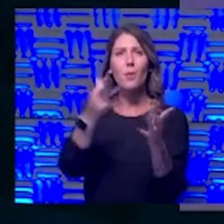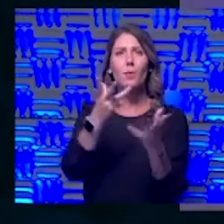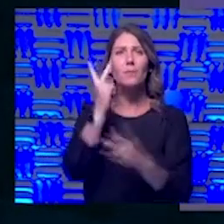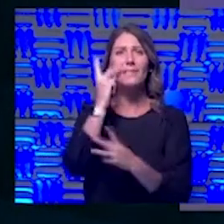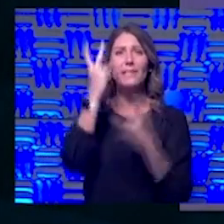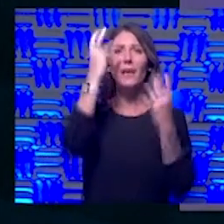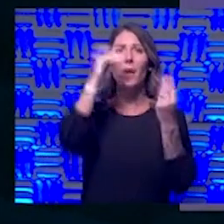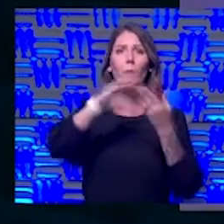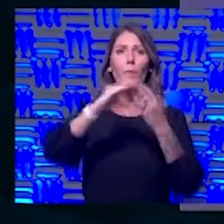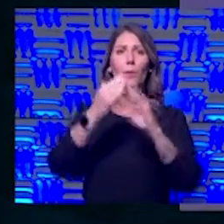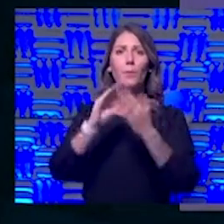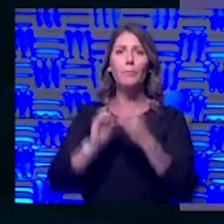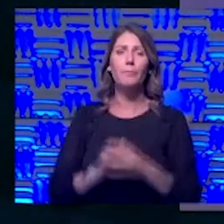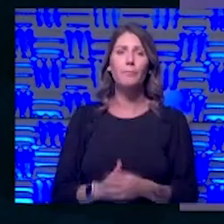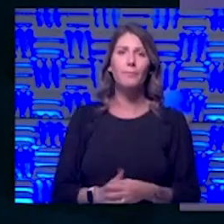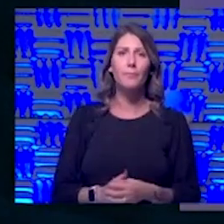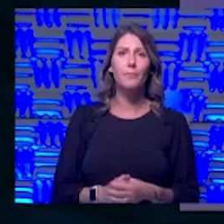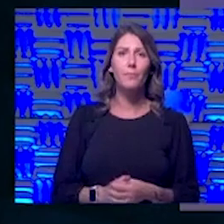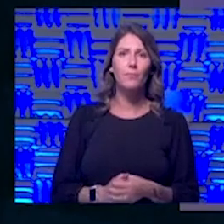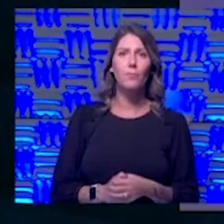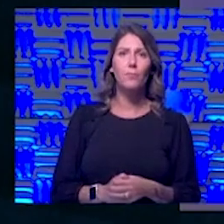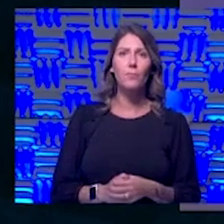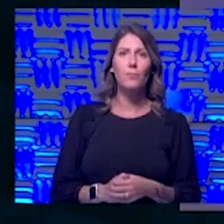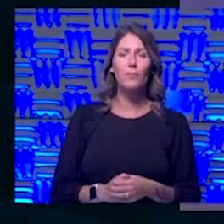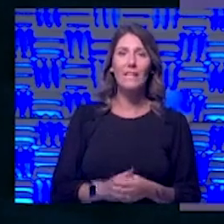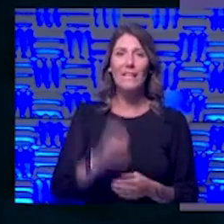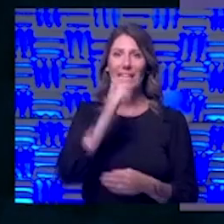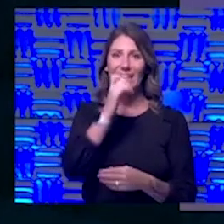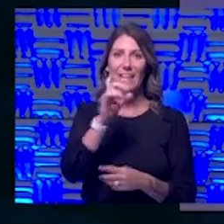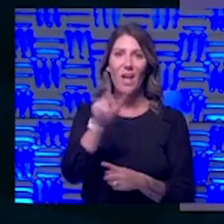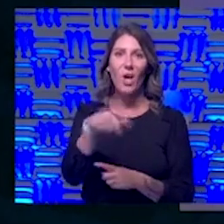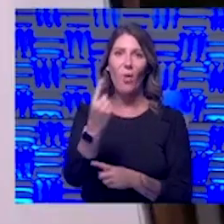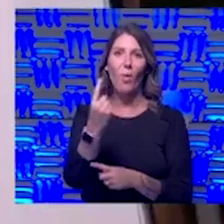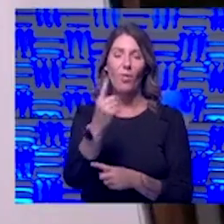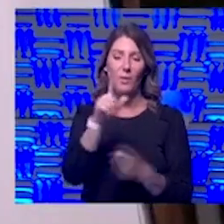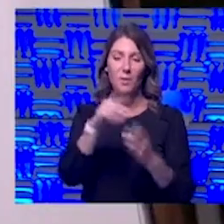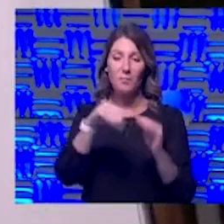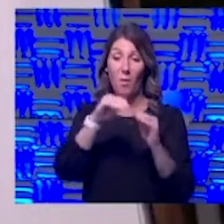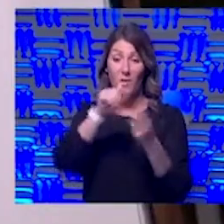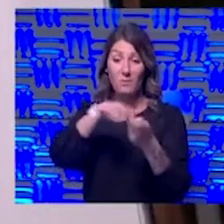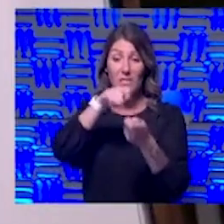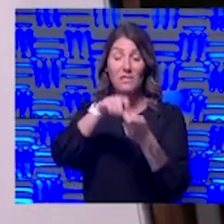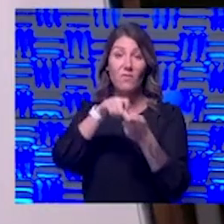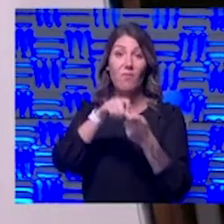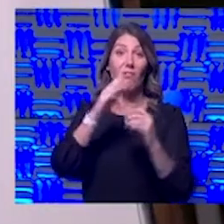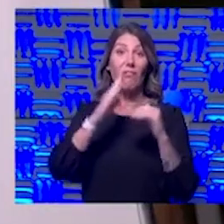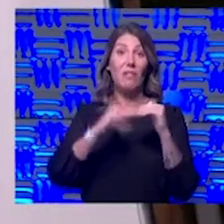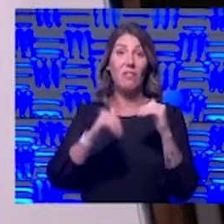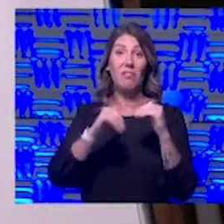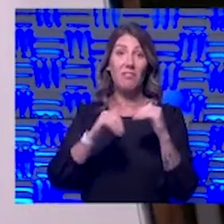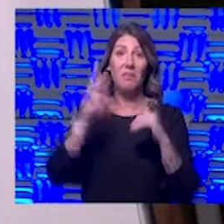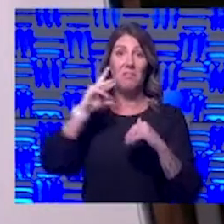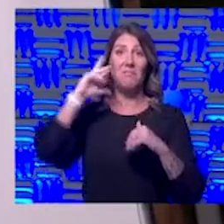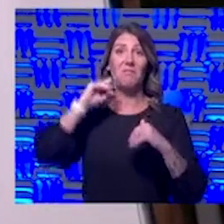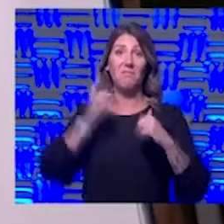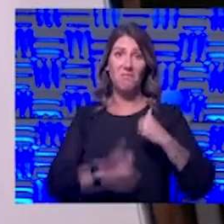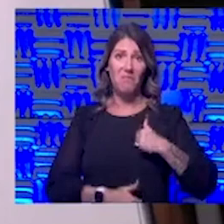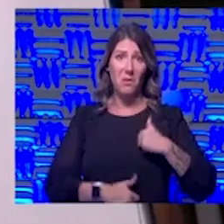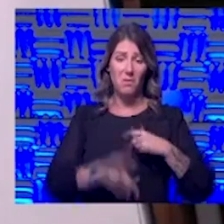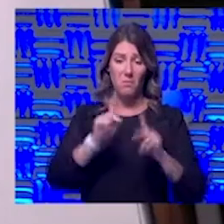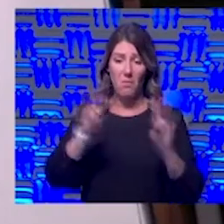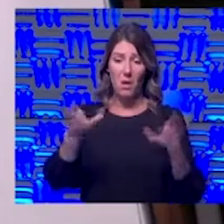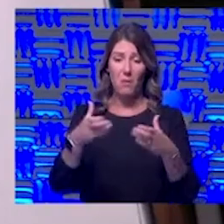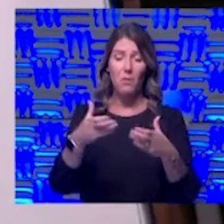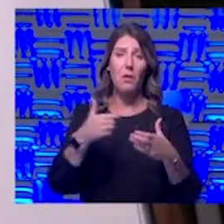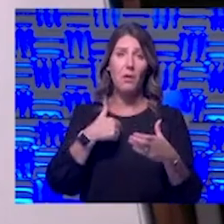community. So not only, you know, more specifically than the veteran population, you know, I work specifically with